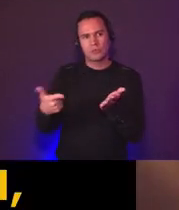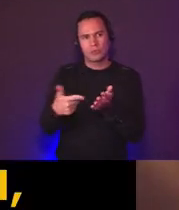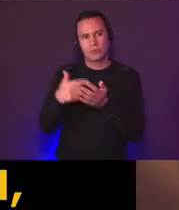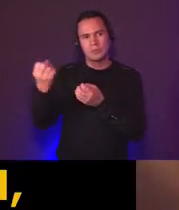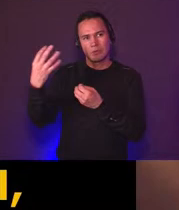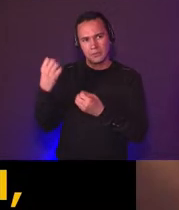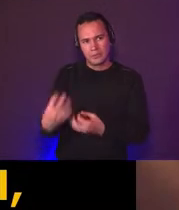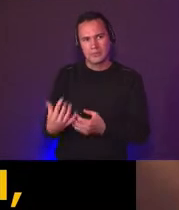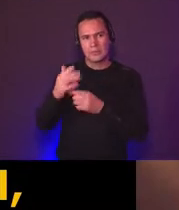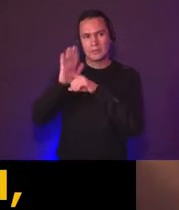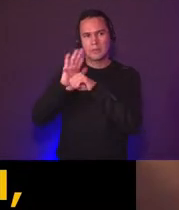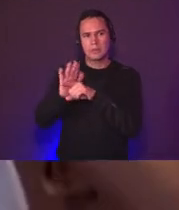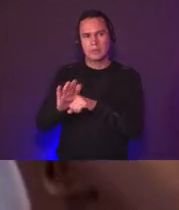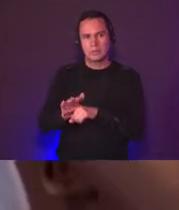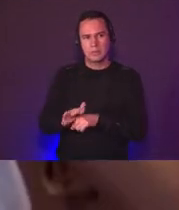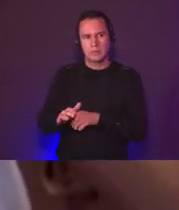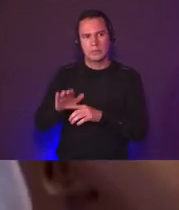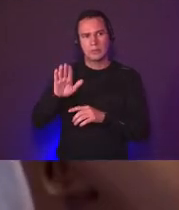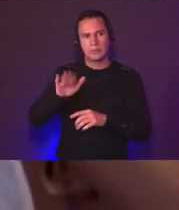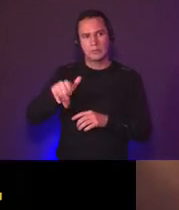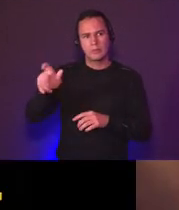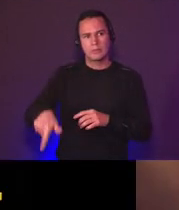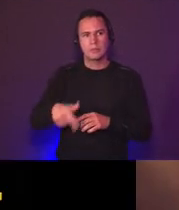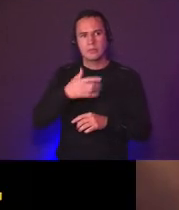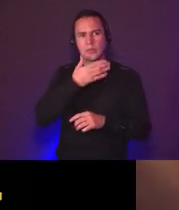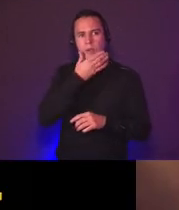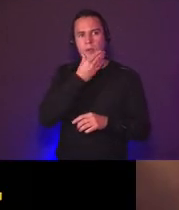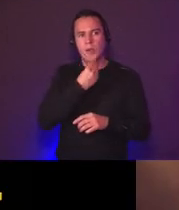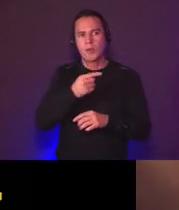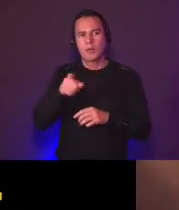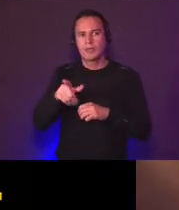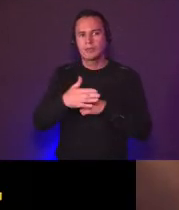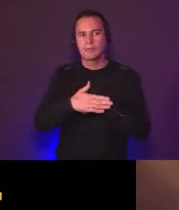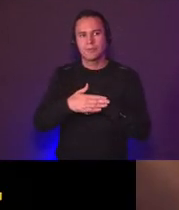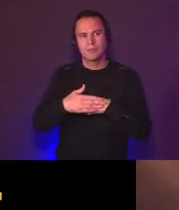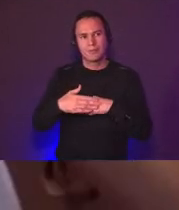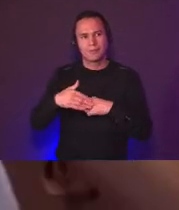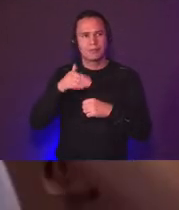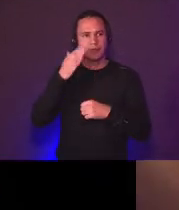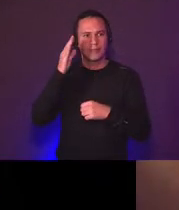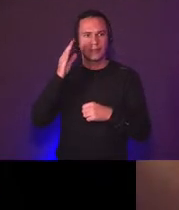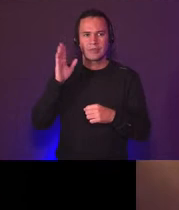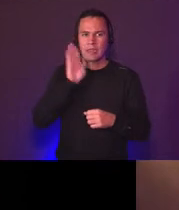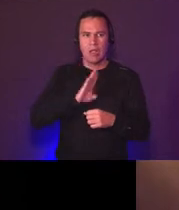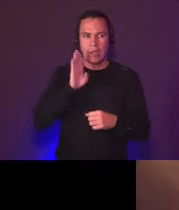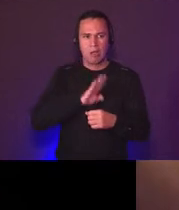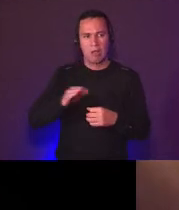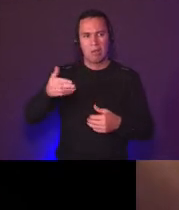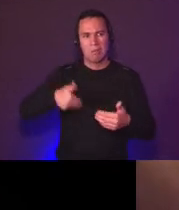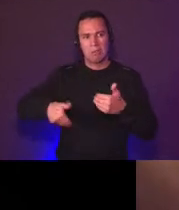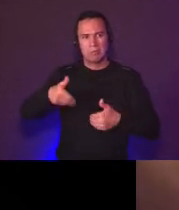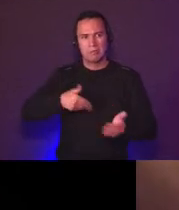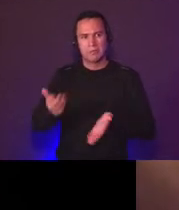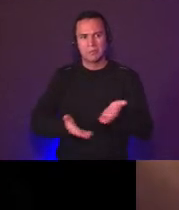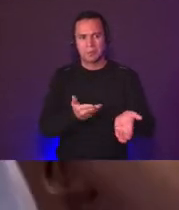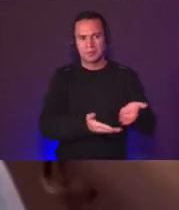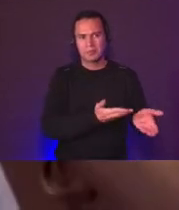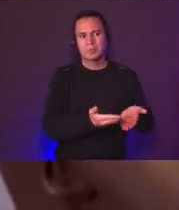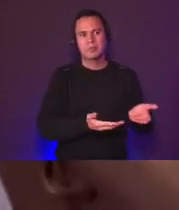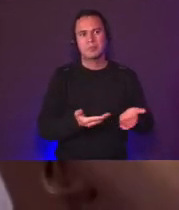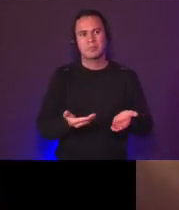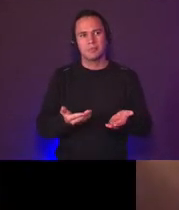also is a staggeringly nice, caring, wonderful person. He had us all over for